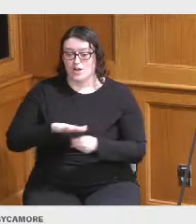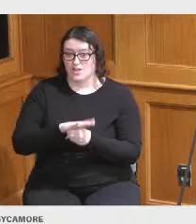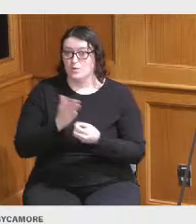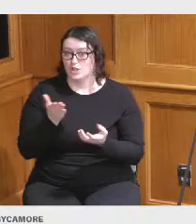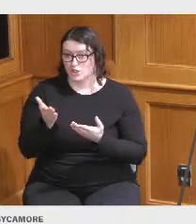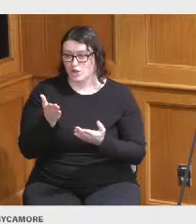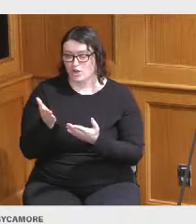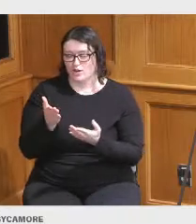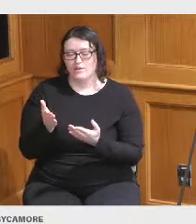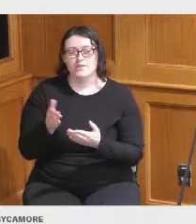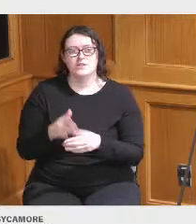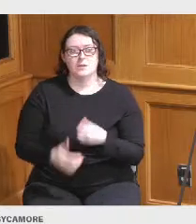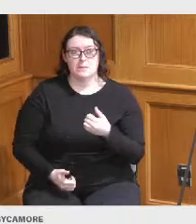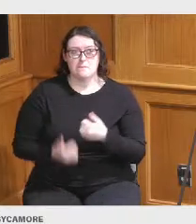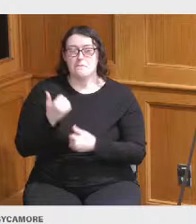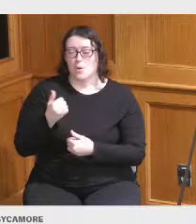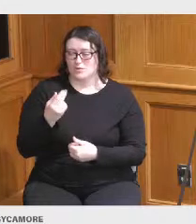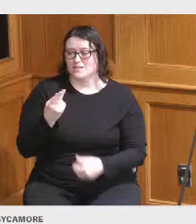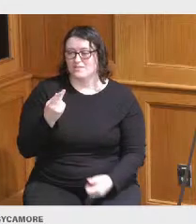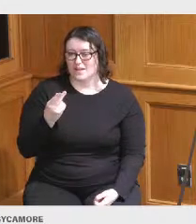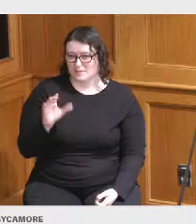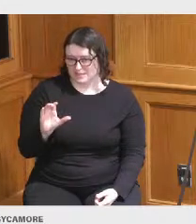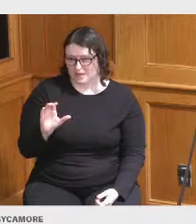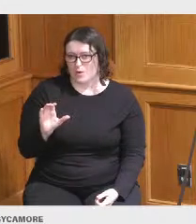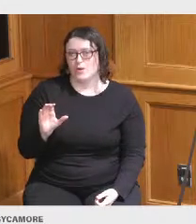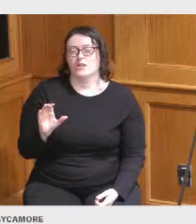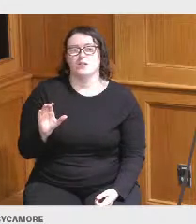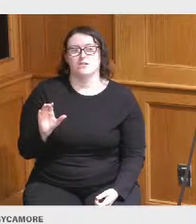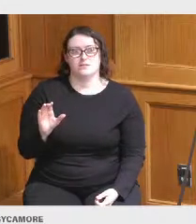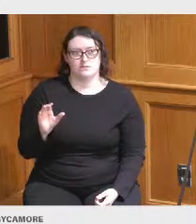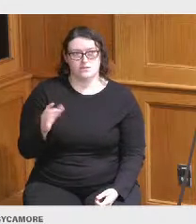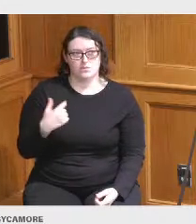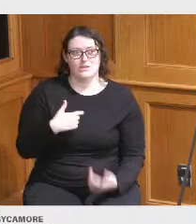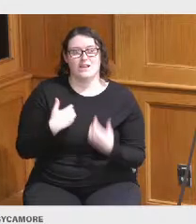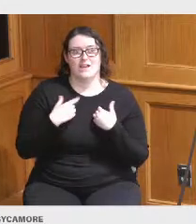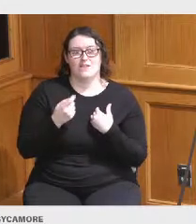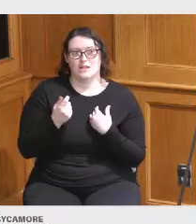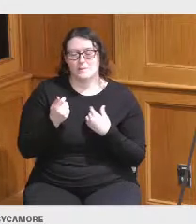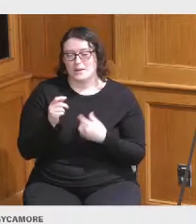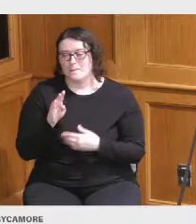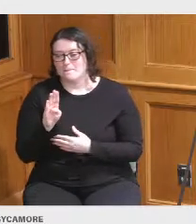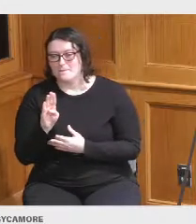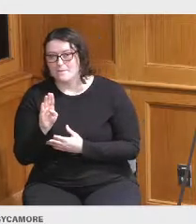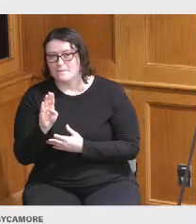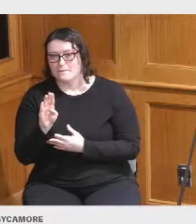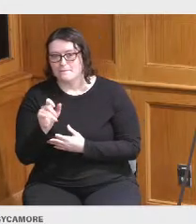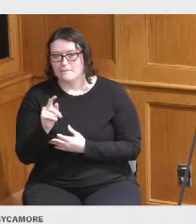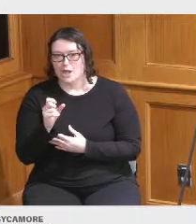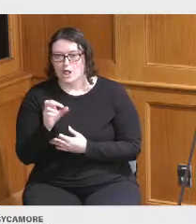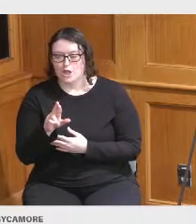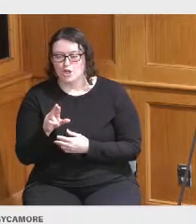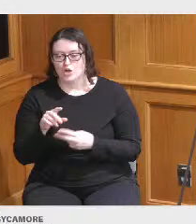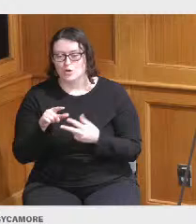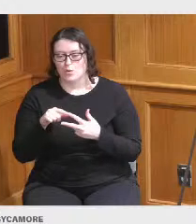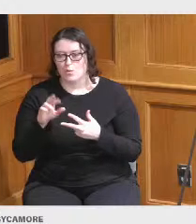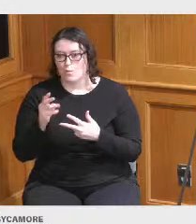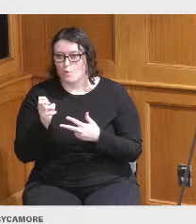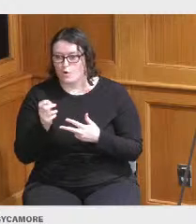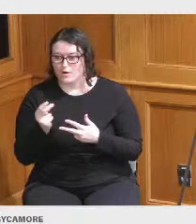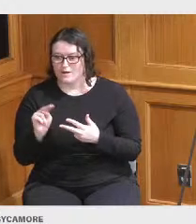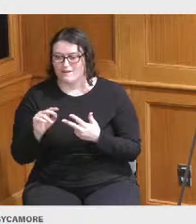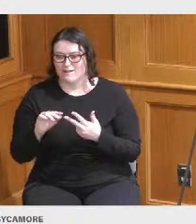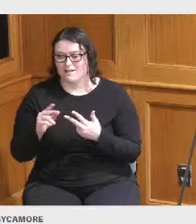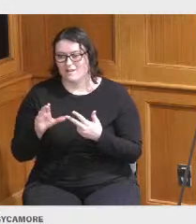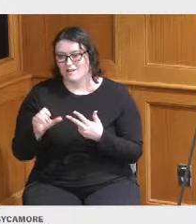We do serve most of Hamilton County. We have small parts of Butler, Warren, and Claremont as well. Shown